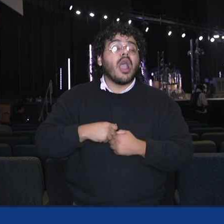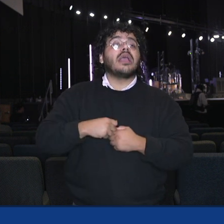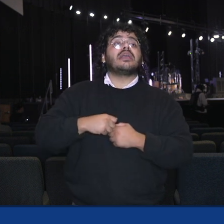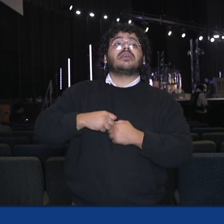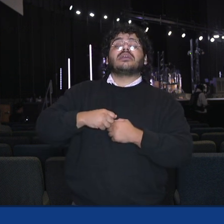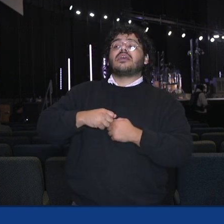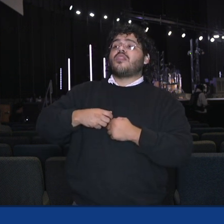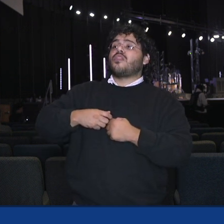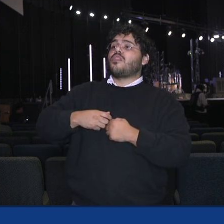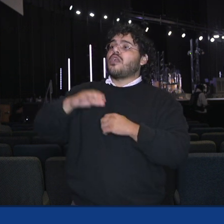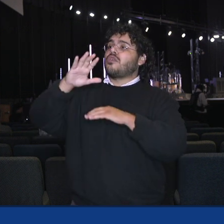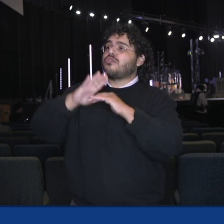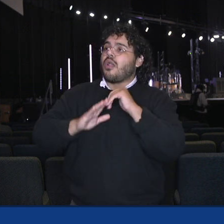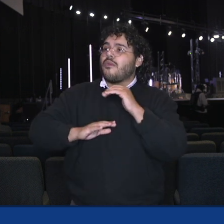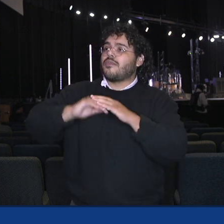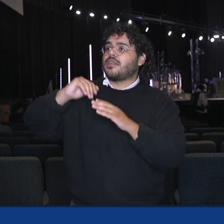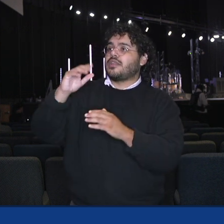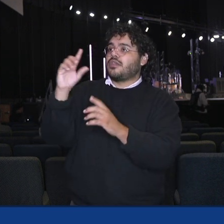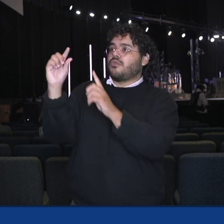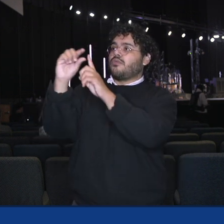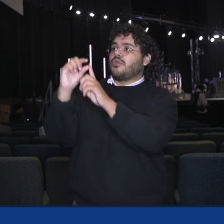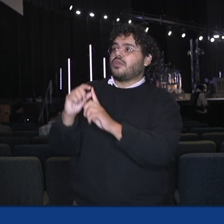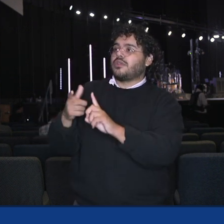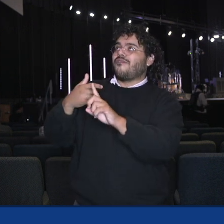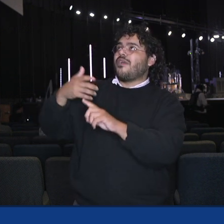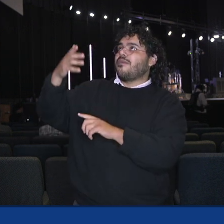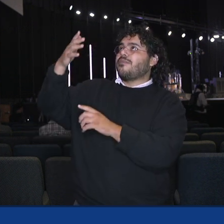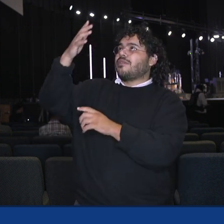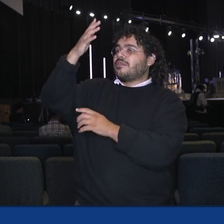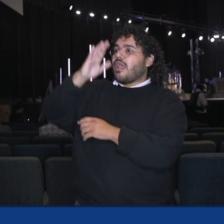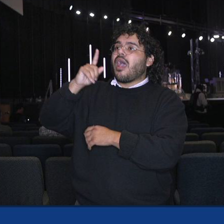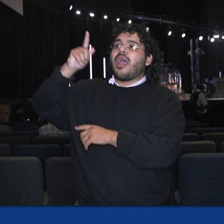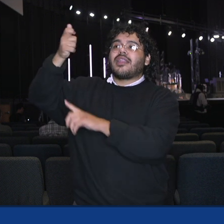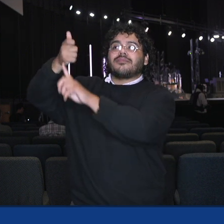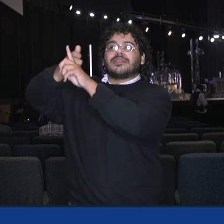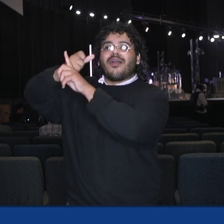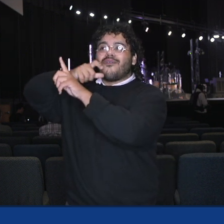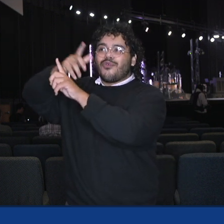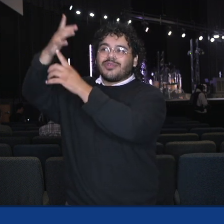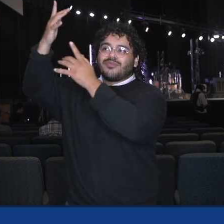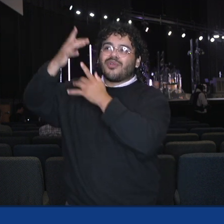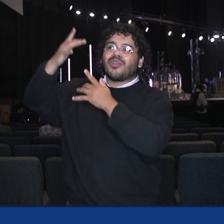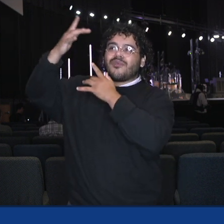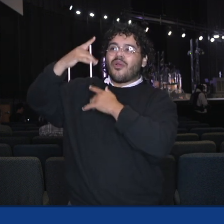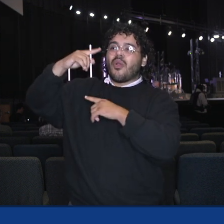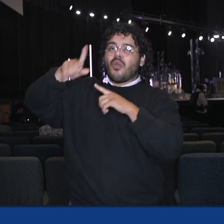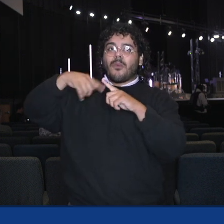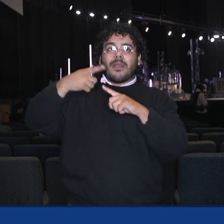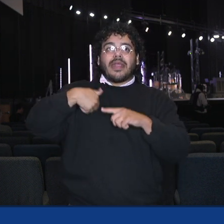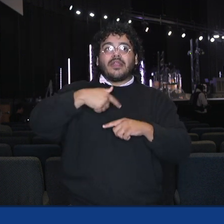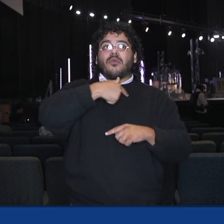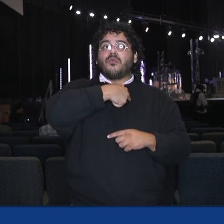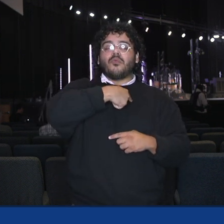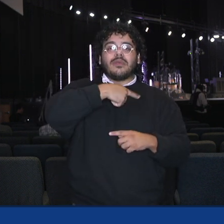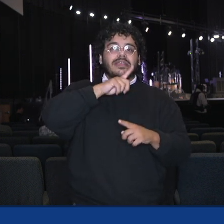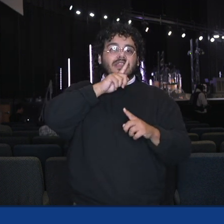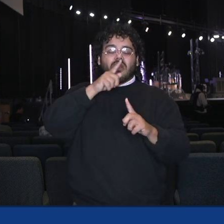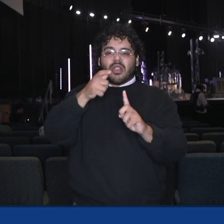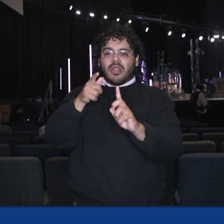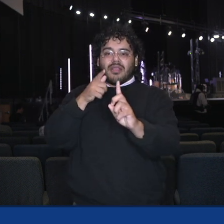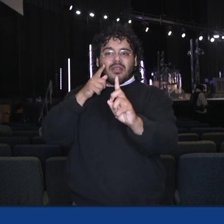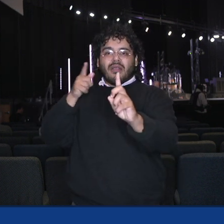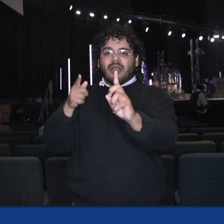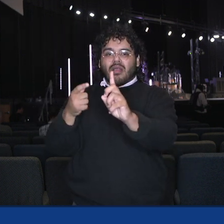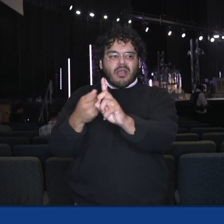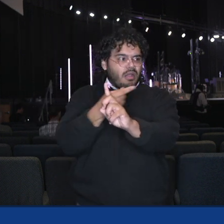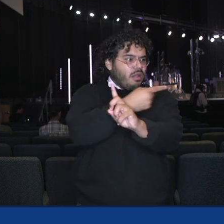merciful Father God, who when we are a long way off, or when you are a long way off, or for